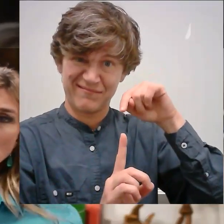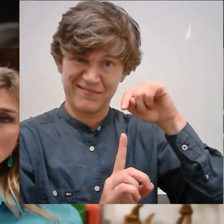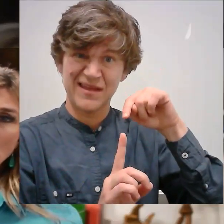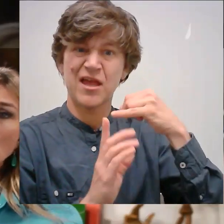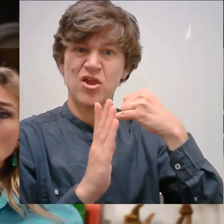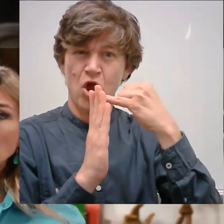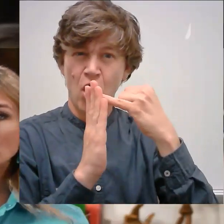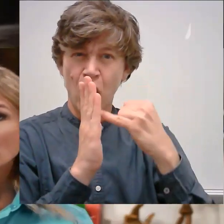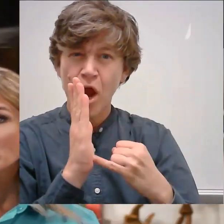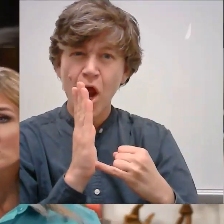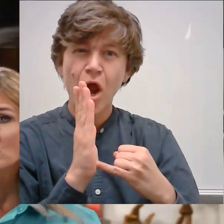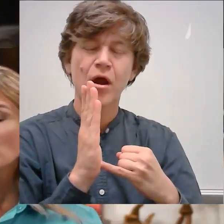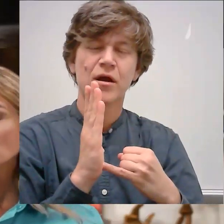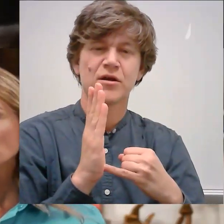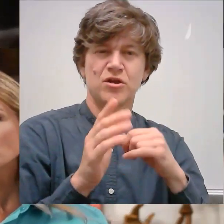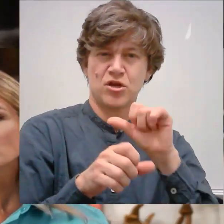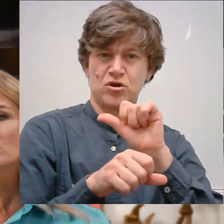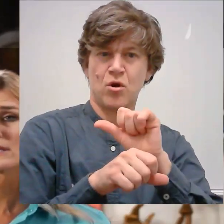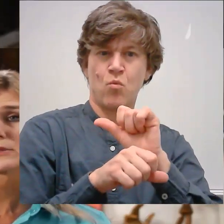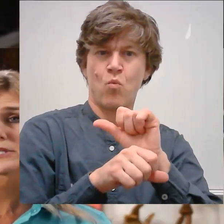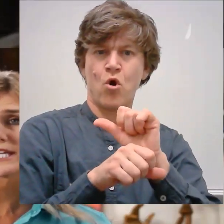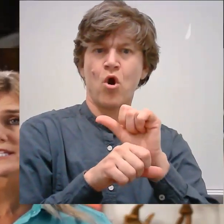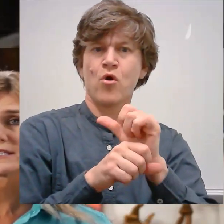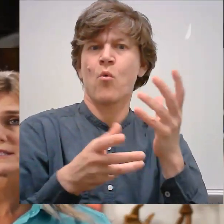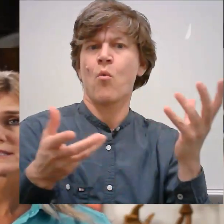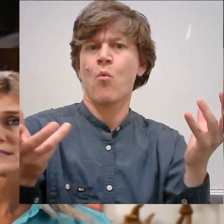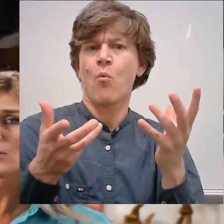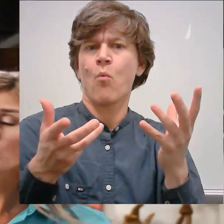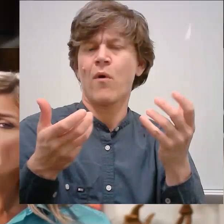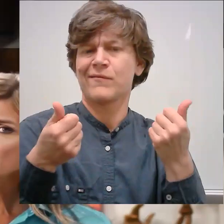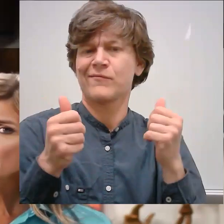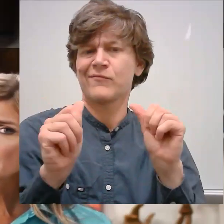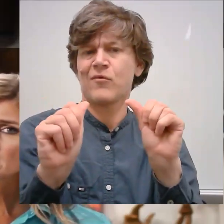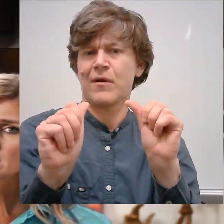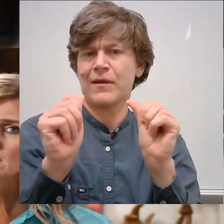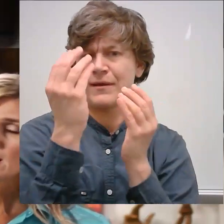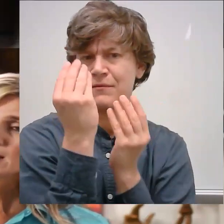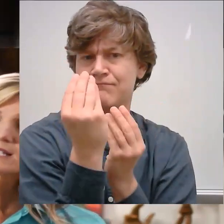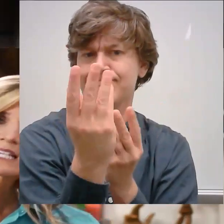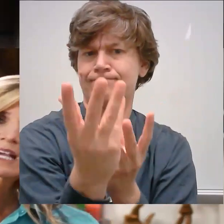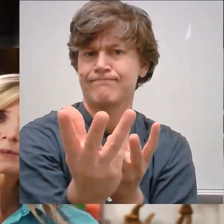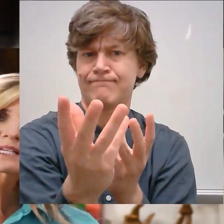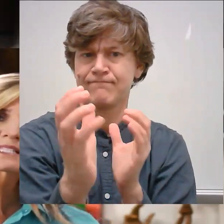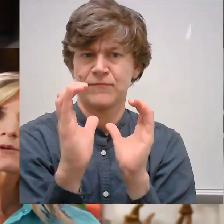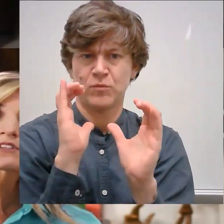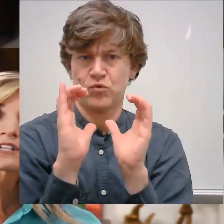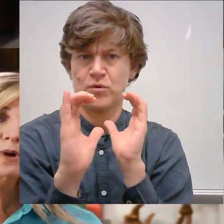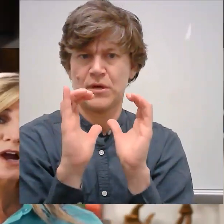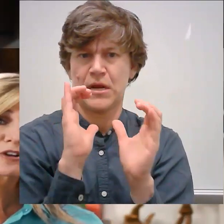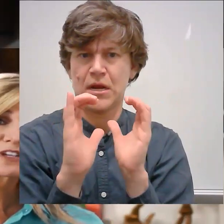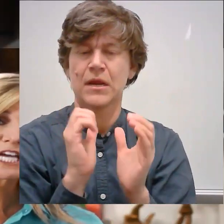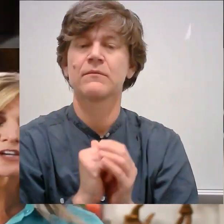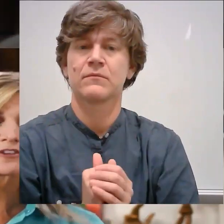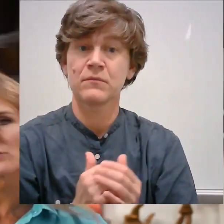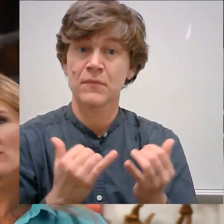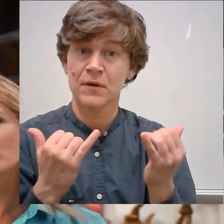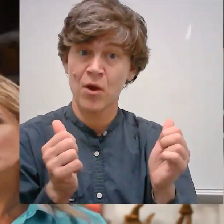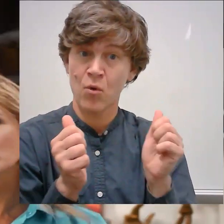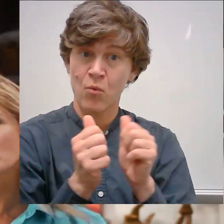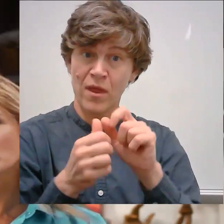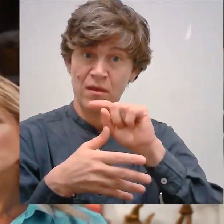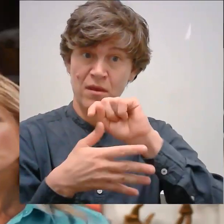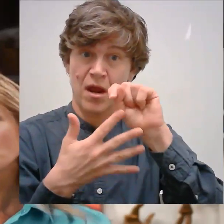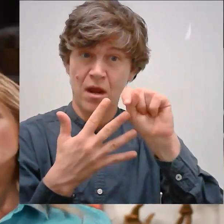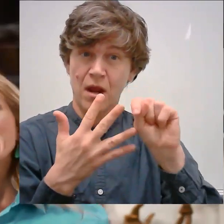artistic work, the information or expression being communicated. With that in mind, let's see how it plays out with typography and